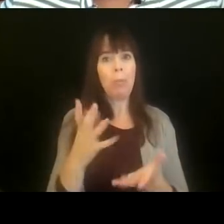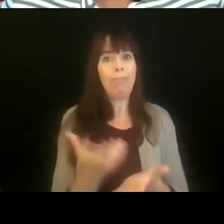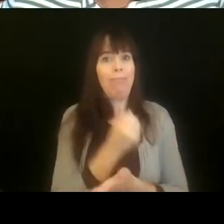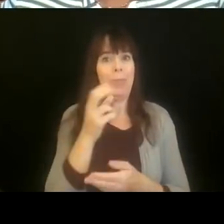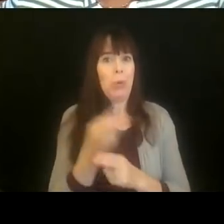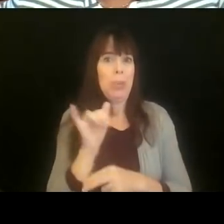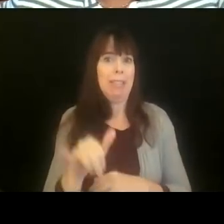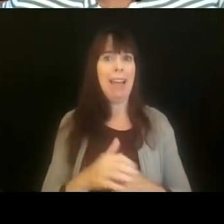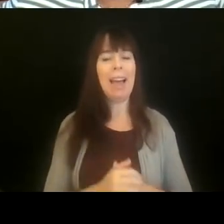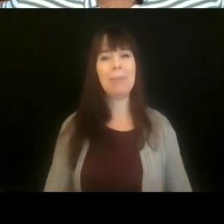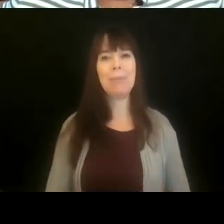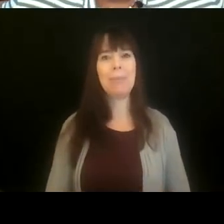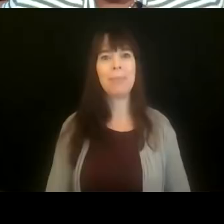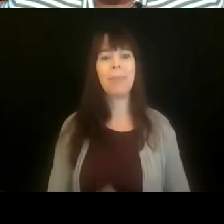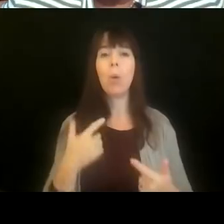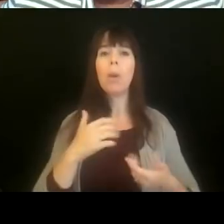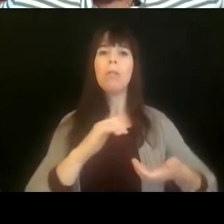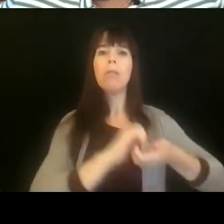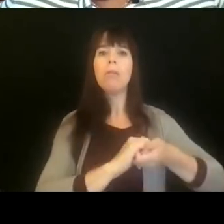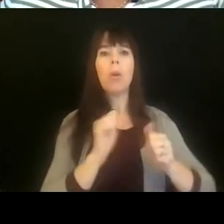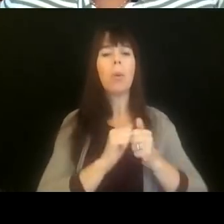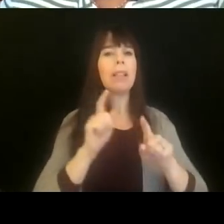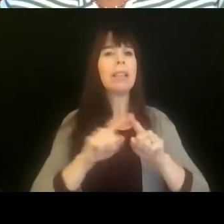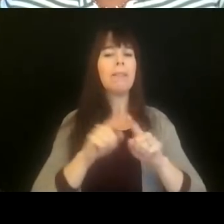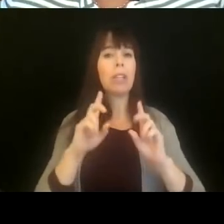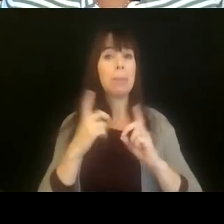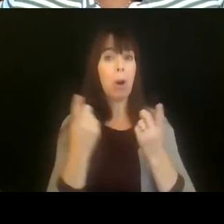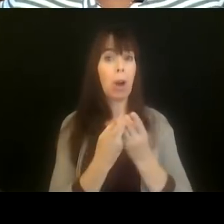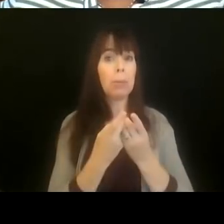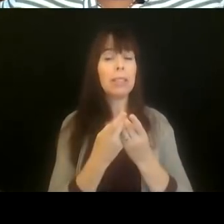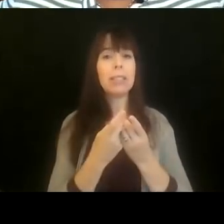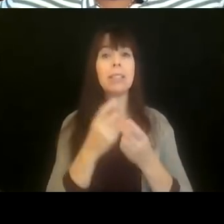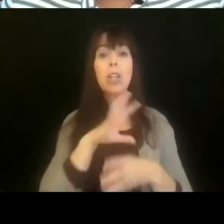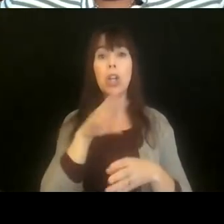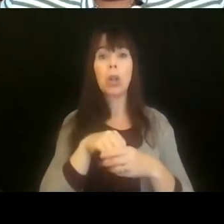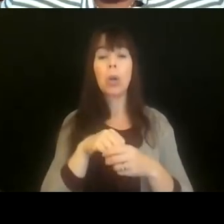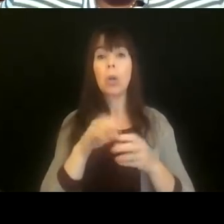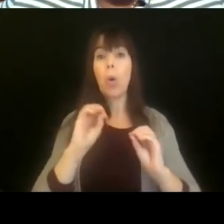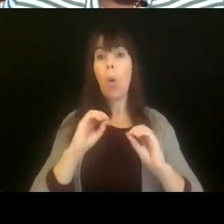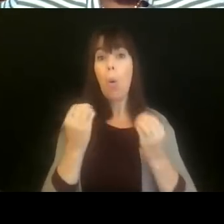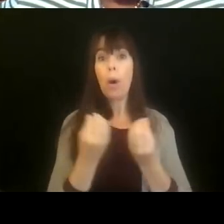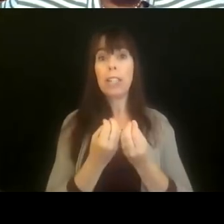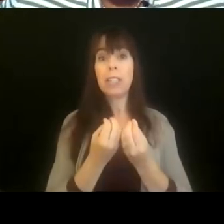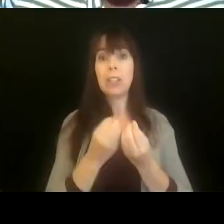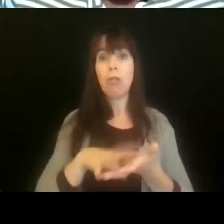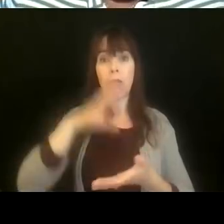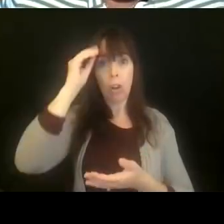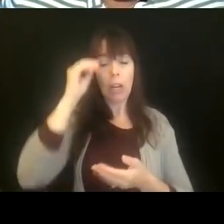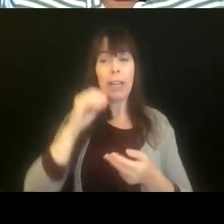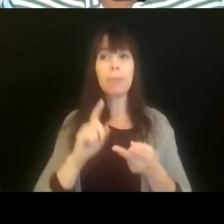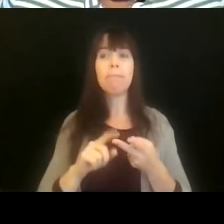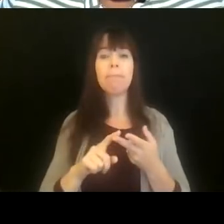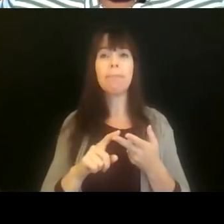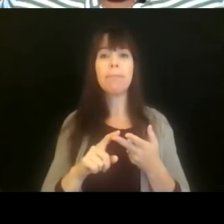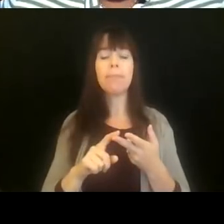that. We partner with various departments, including organizational learning,